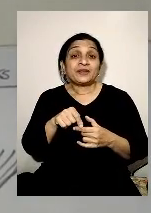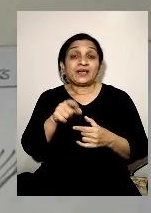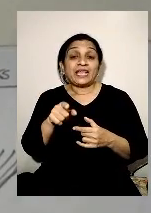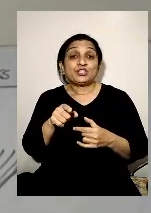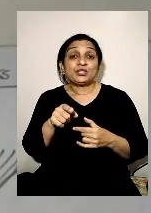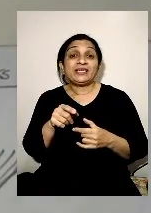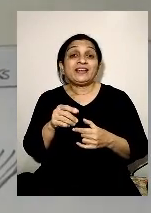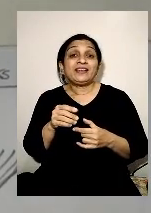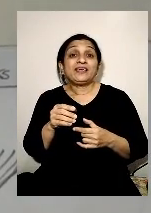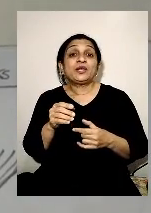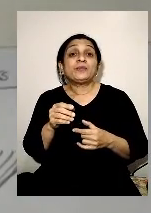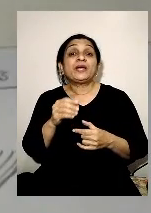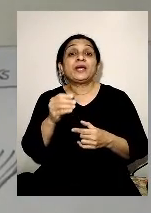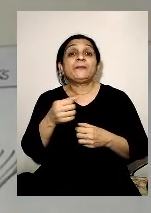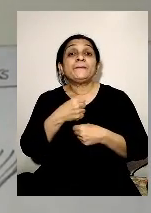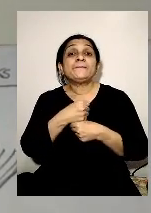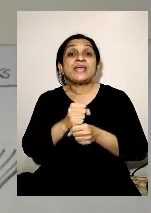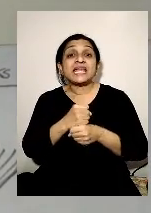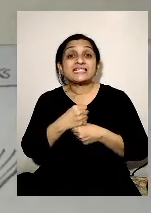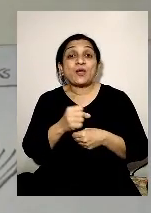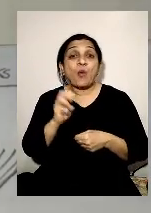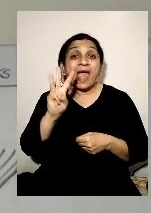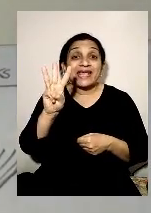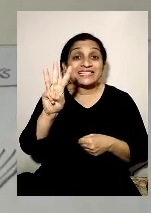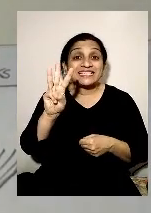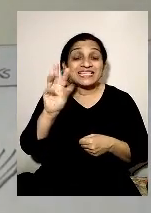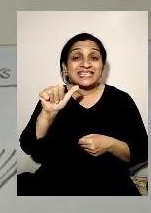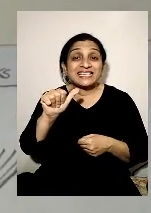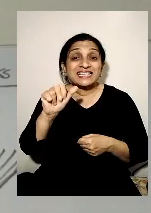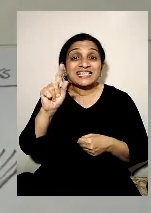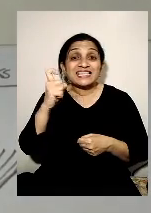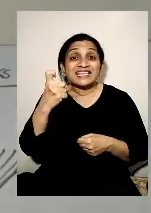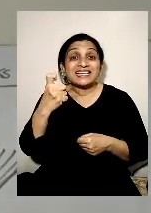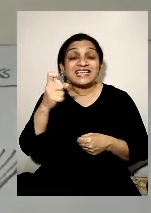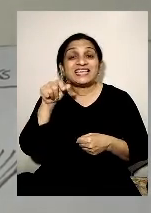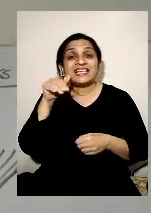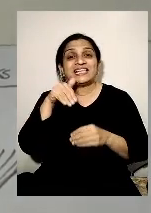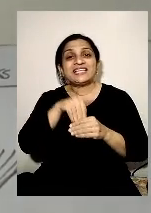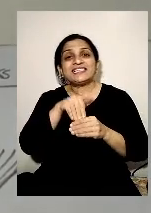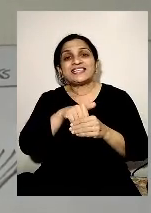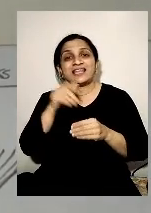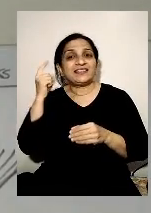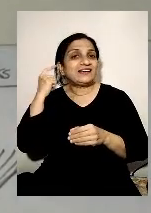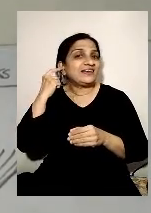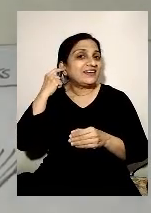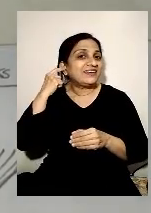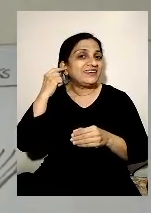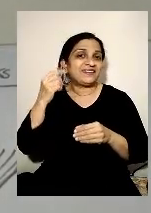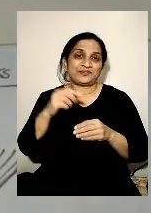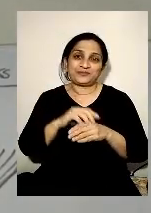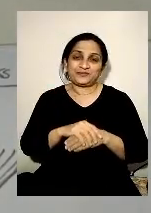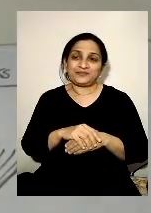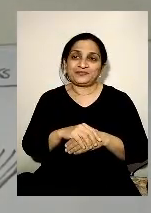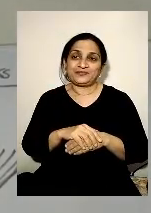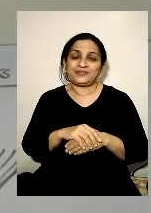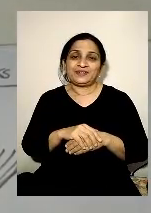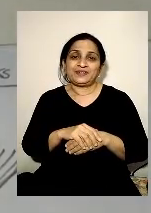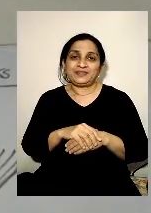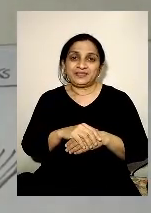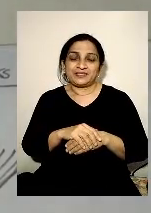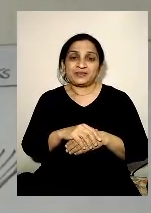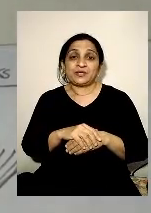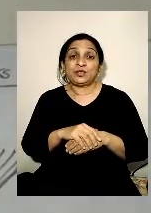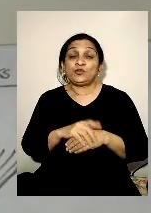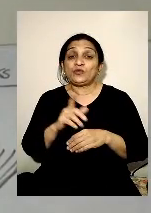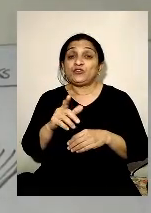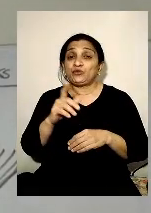it entire canal you wrote this sheet it you must share all these things so it looks nice so we'll get full marks